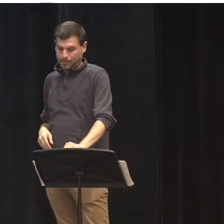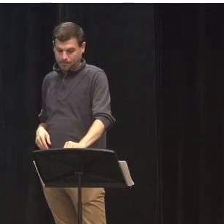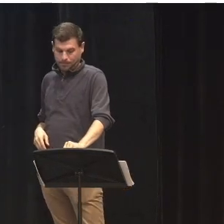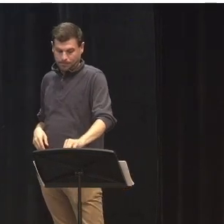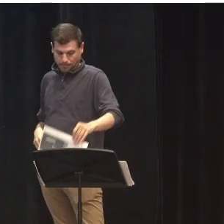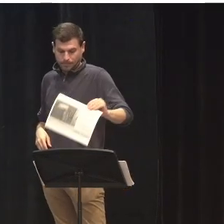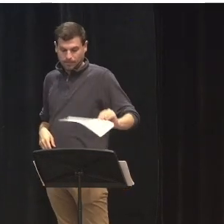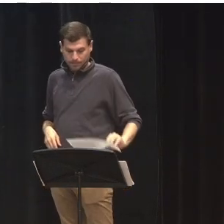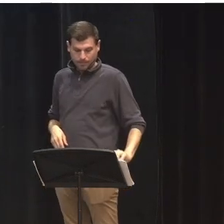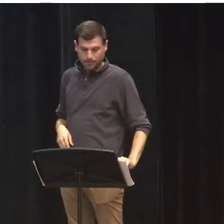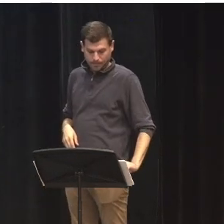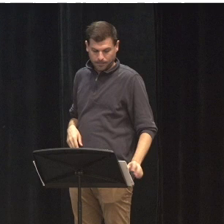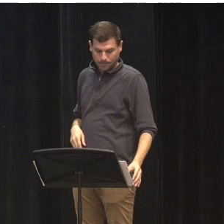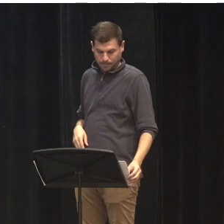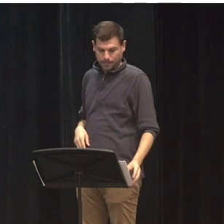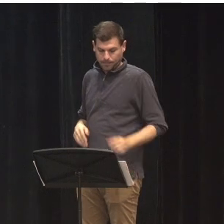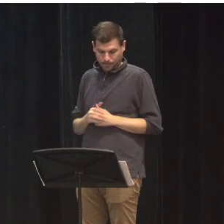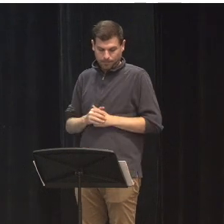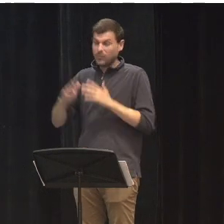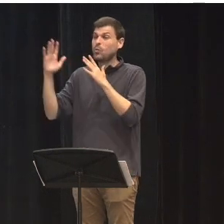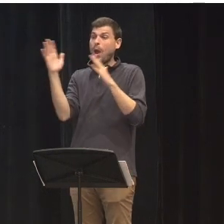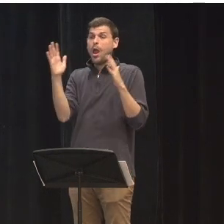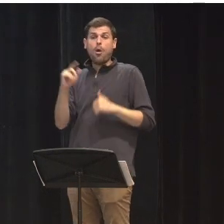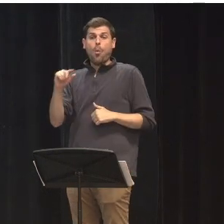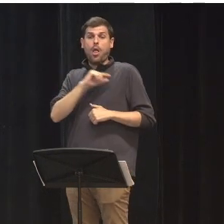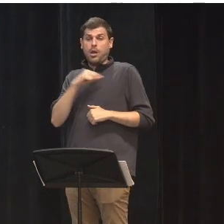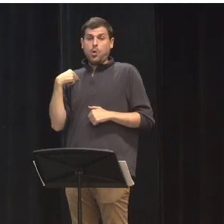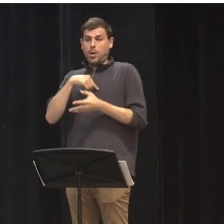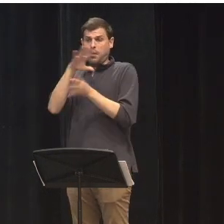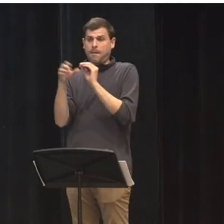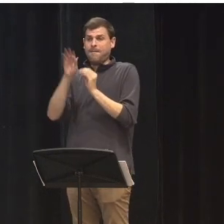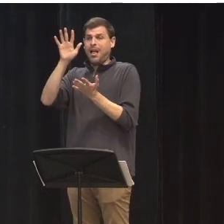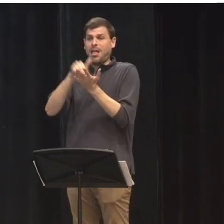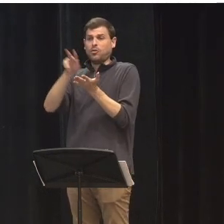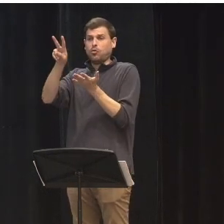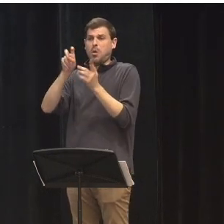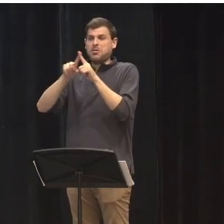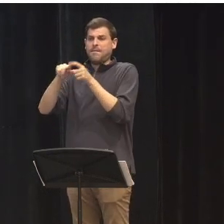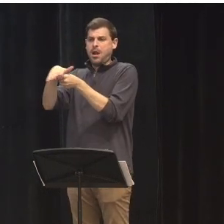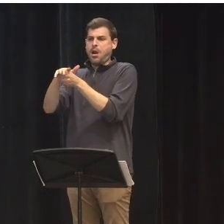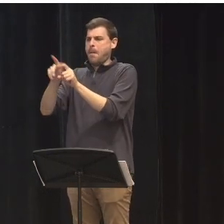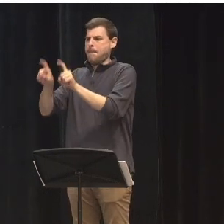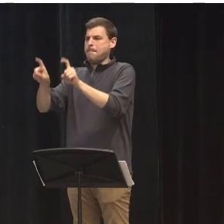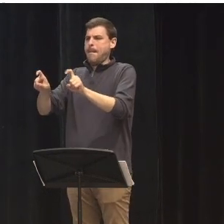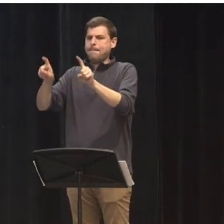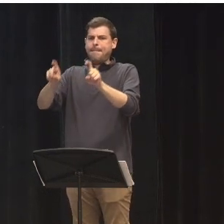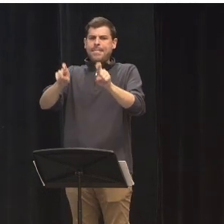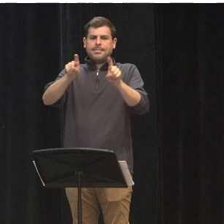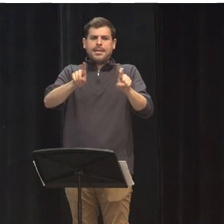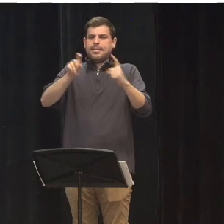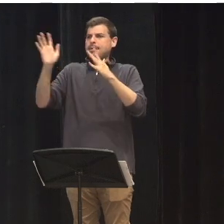quality. We looked at approximately 5,200 locations or monitoring receptor locations where